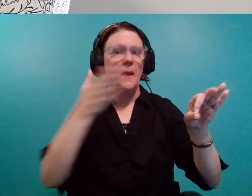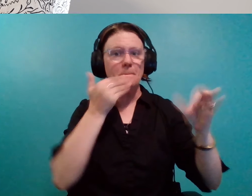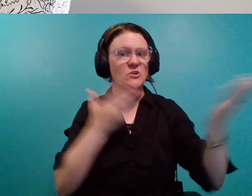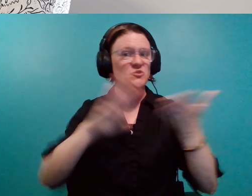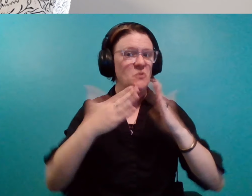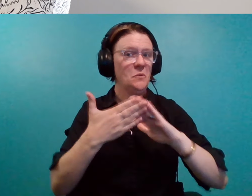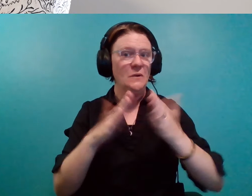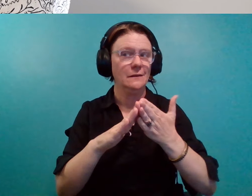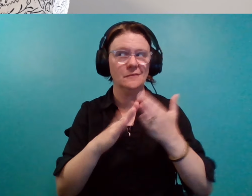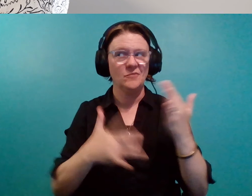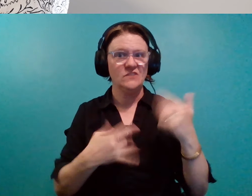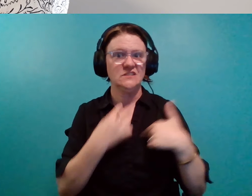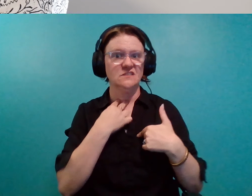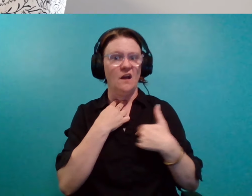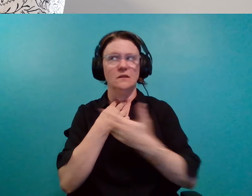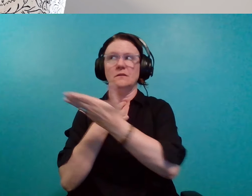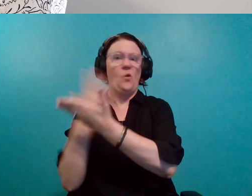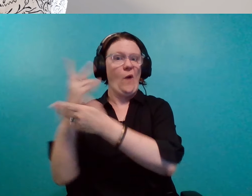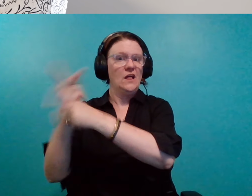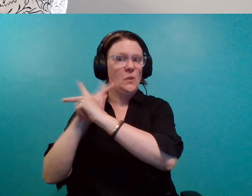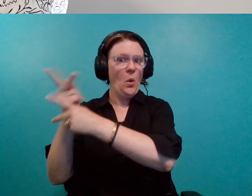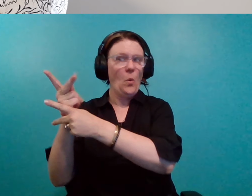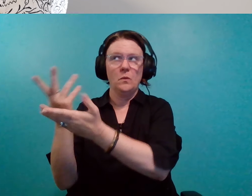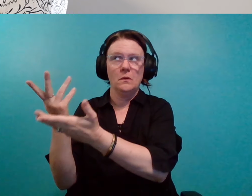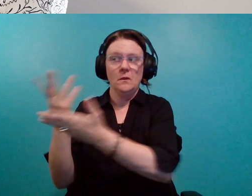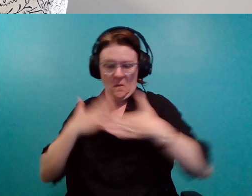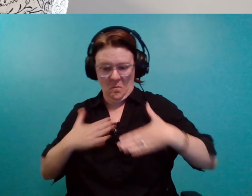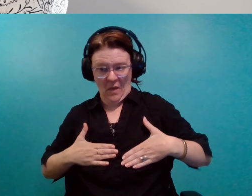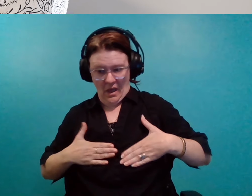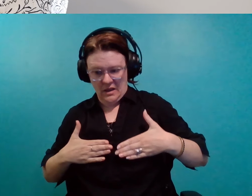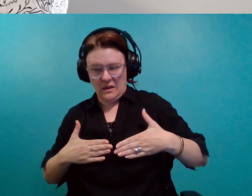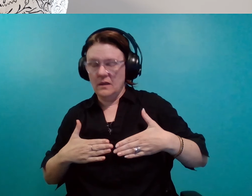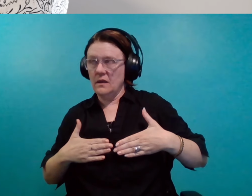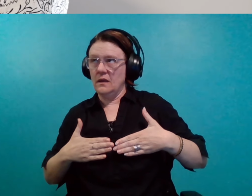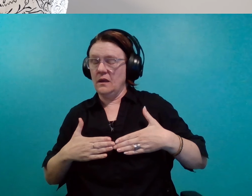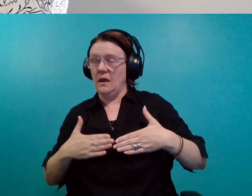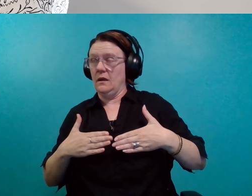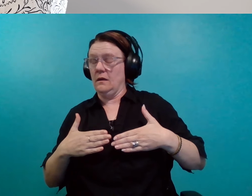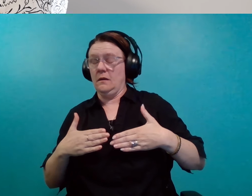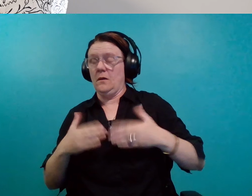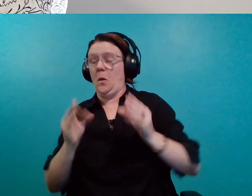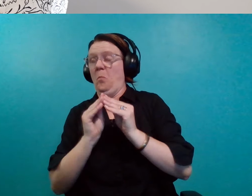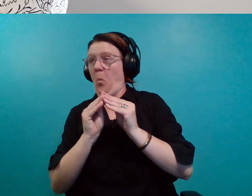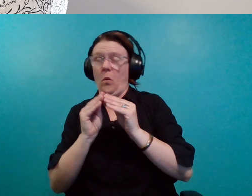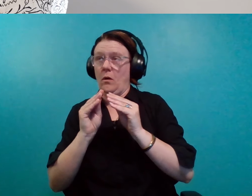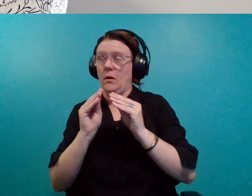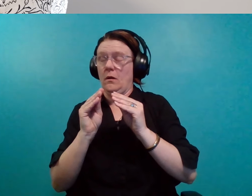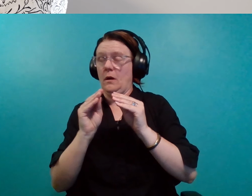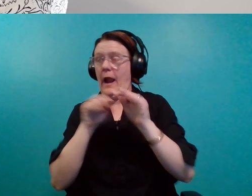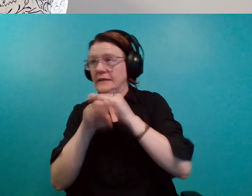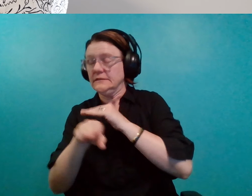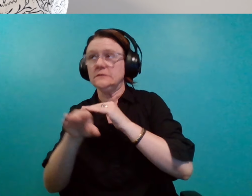better serve the community. I think having more people out there working, doing what they